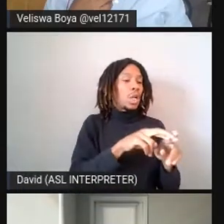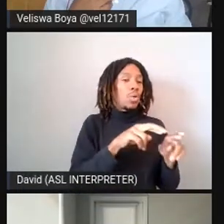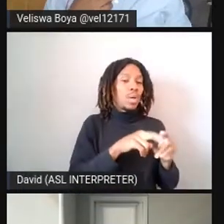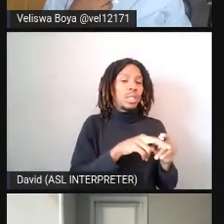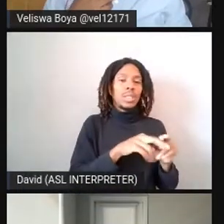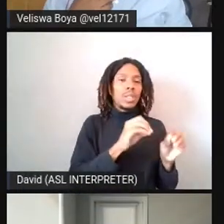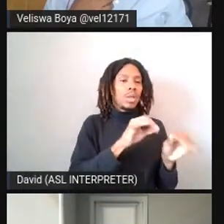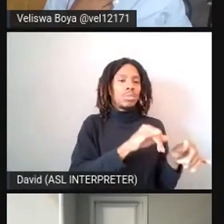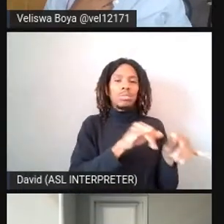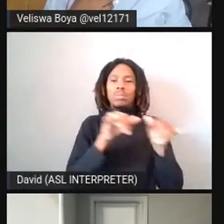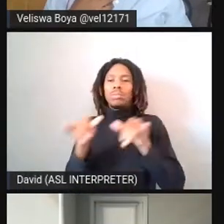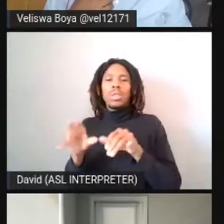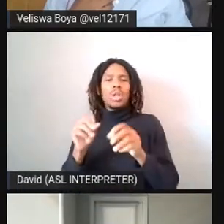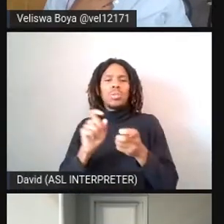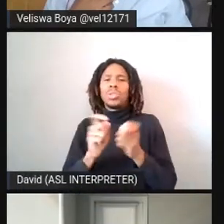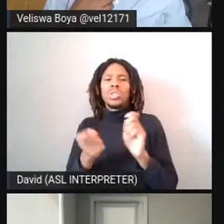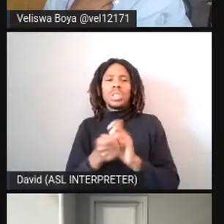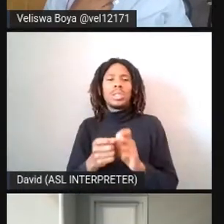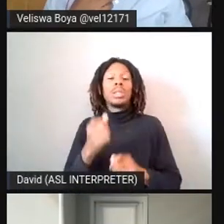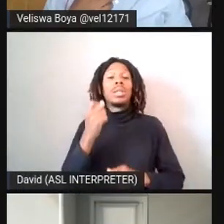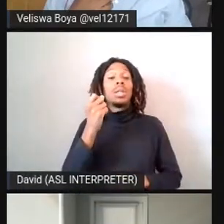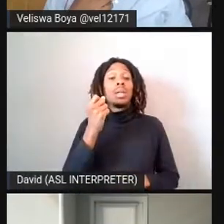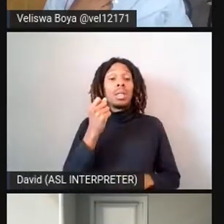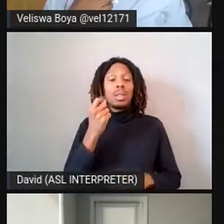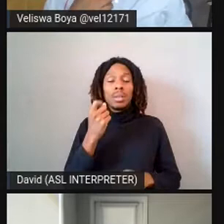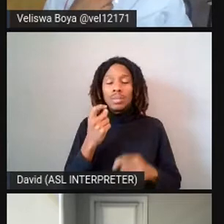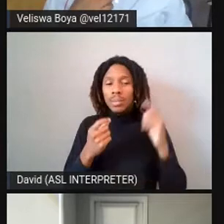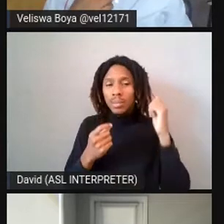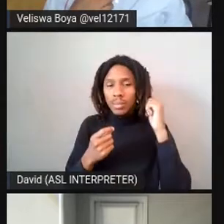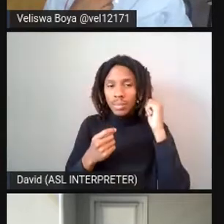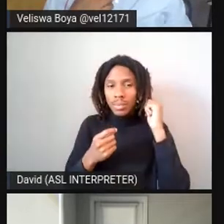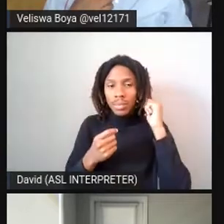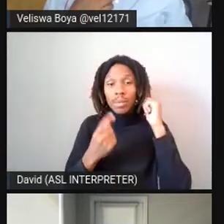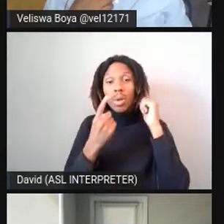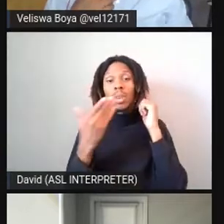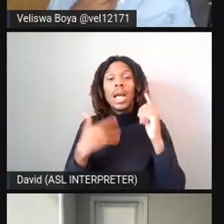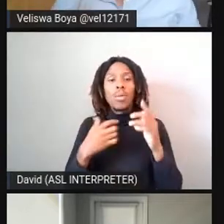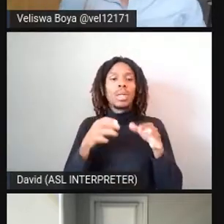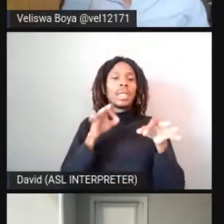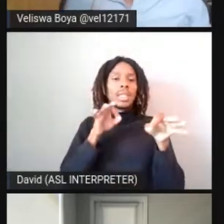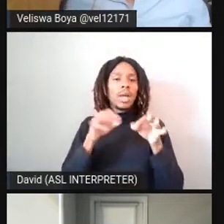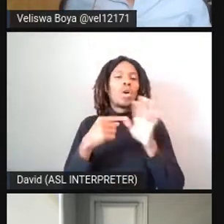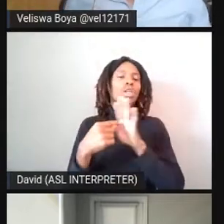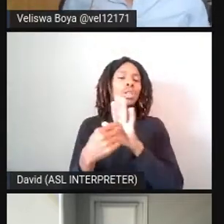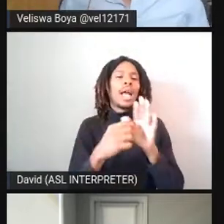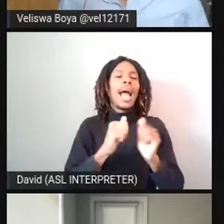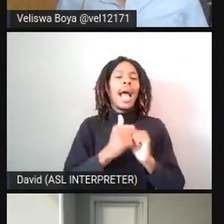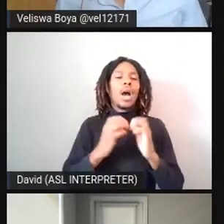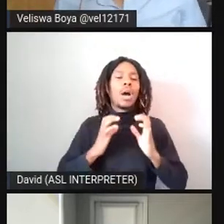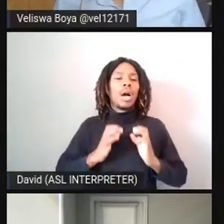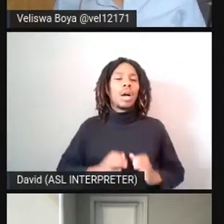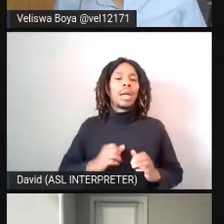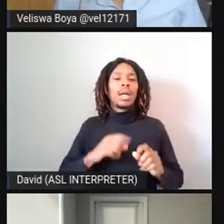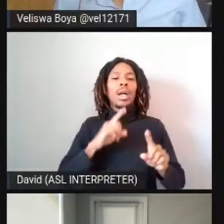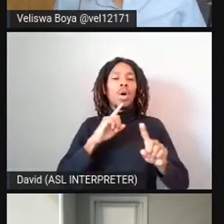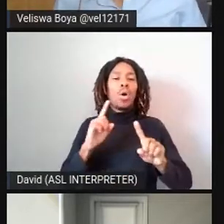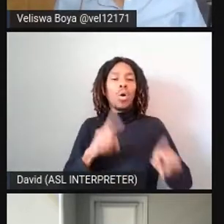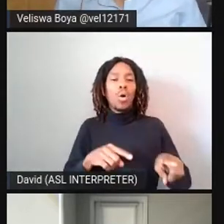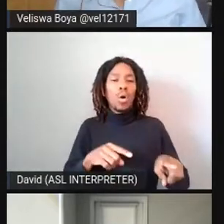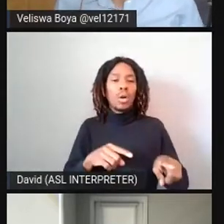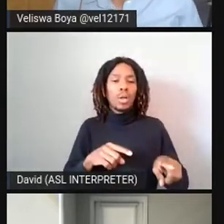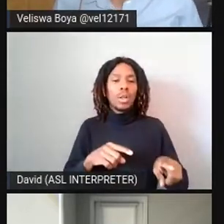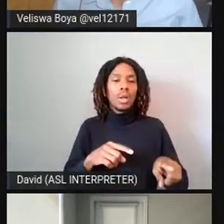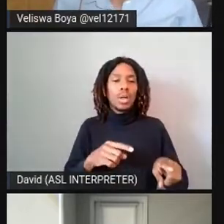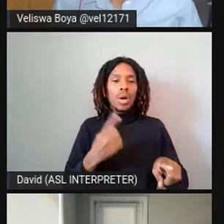no change over there. But what I would rather want to demonstrate here is how customers can order for one of